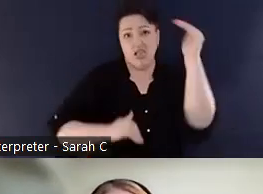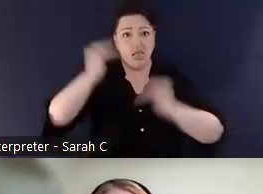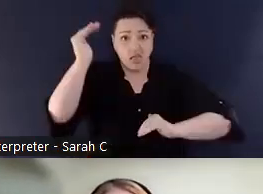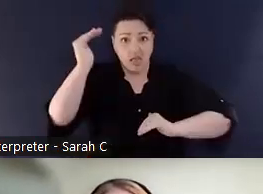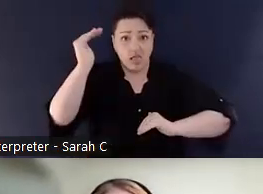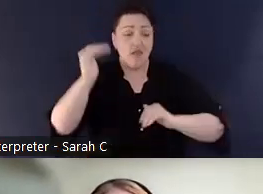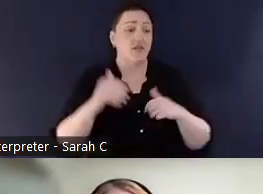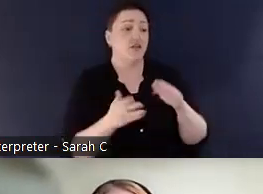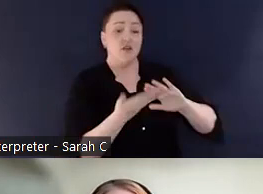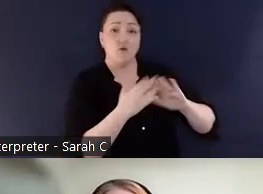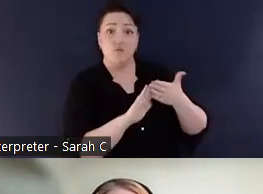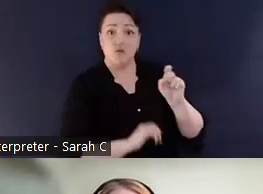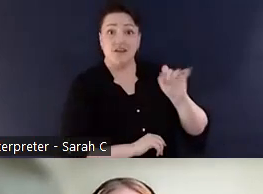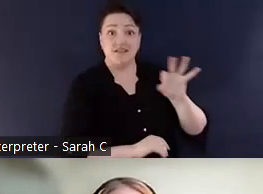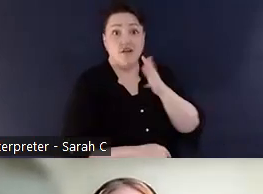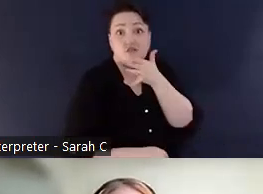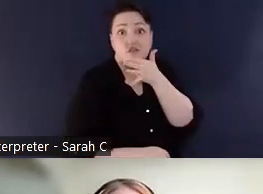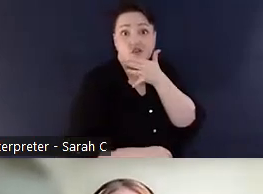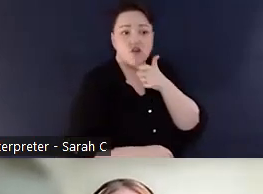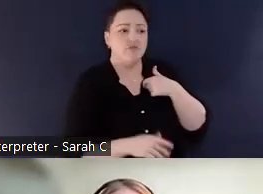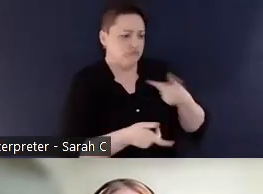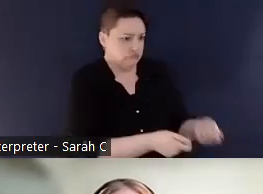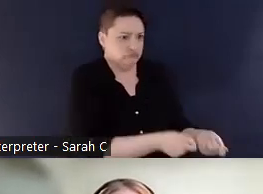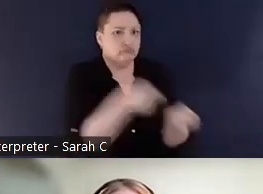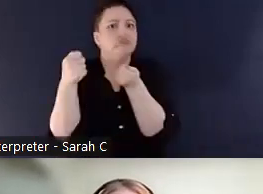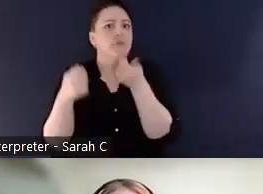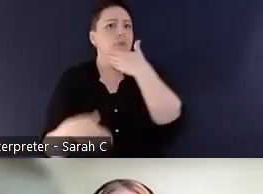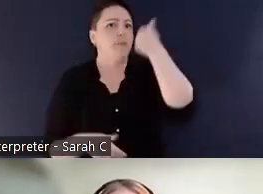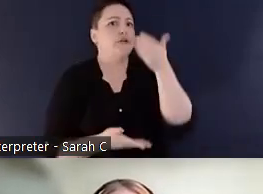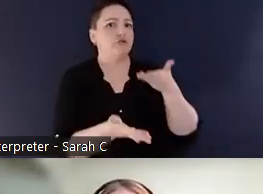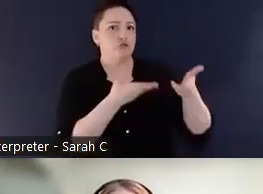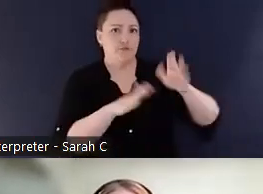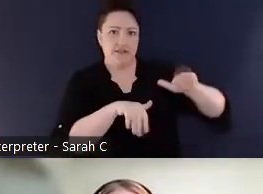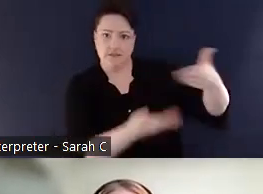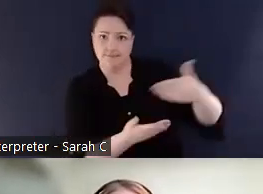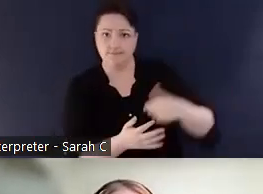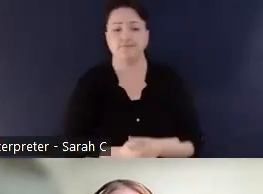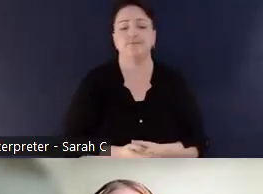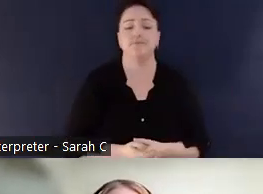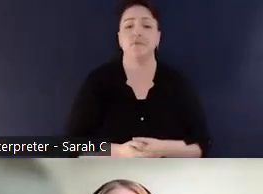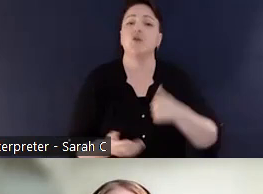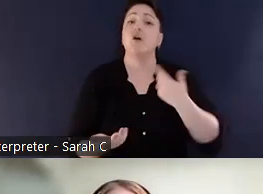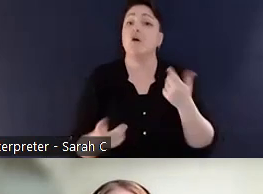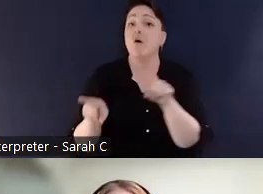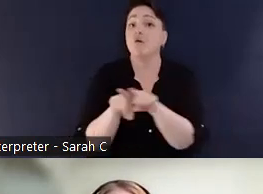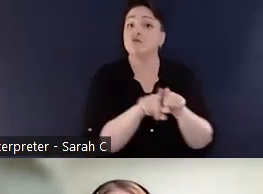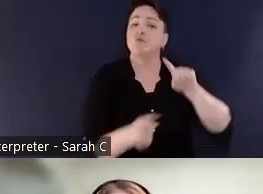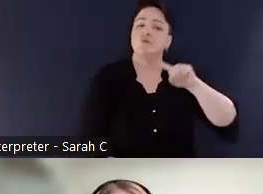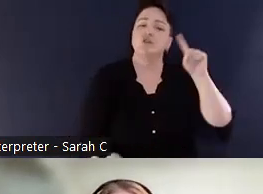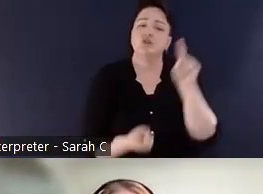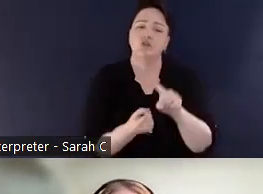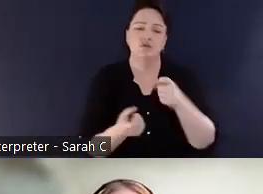of color. We also seek to encourage strategies that reduce vehicle miles traveled and greenhouse